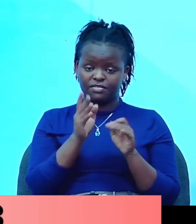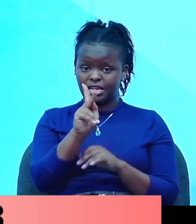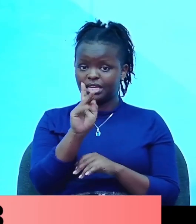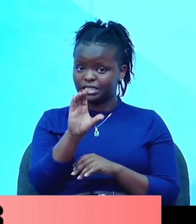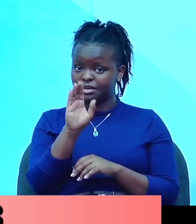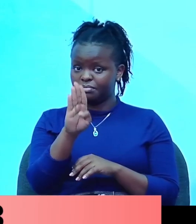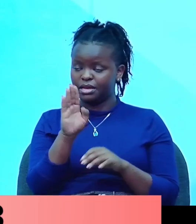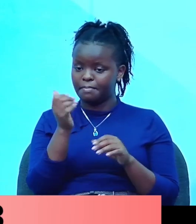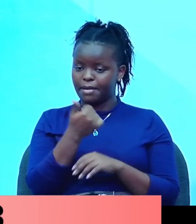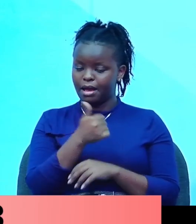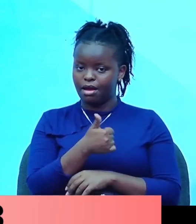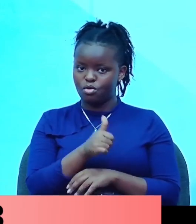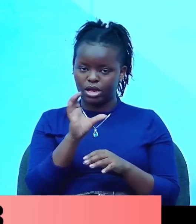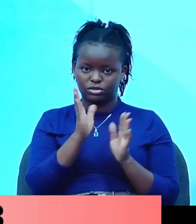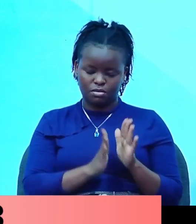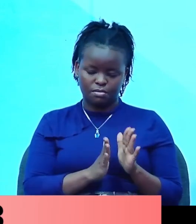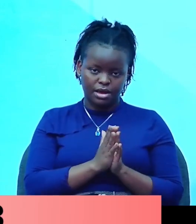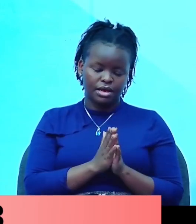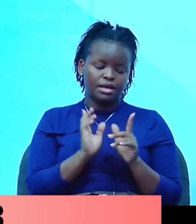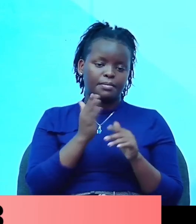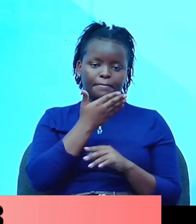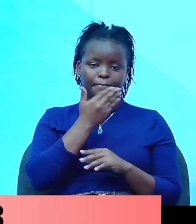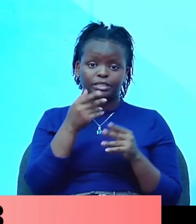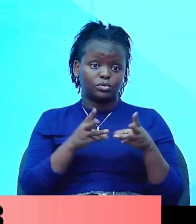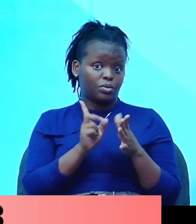app, the best way is,